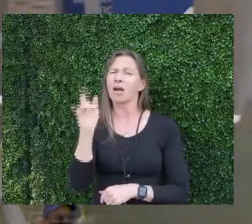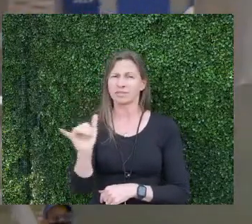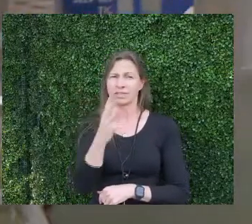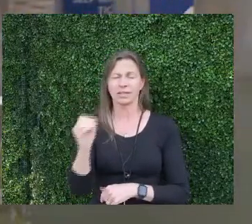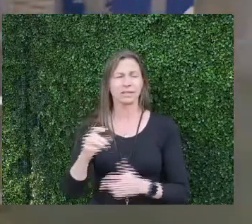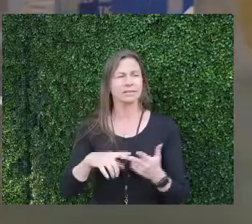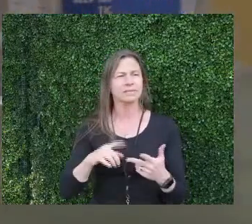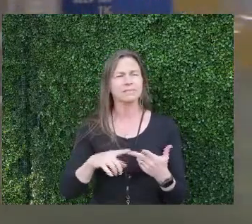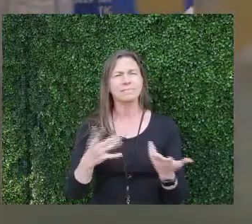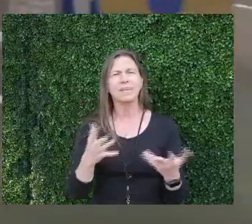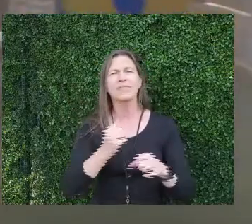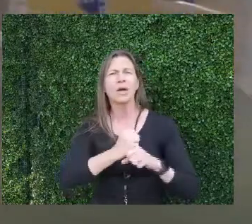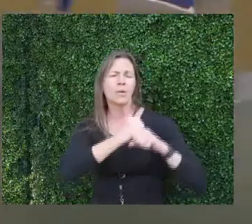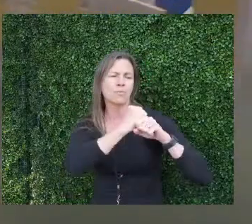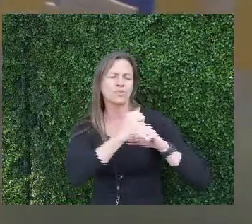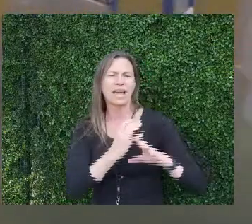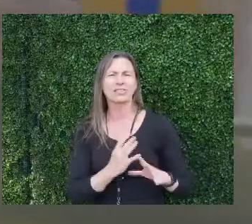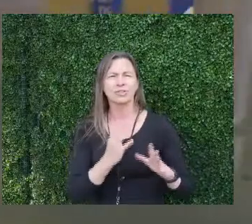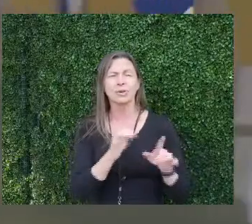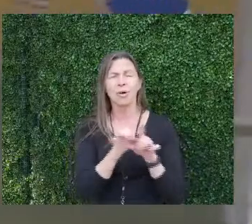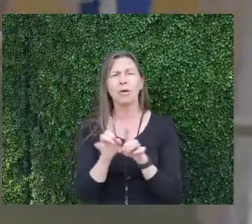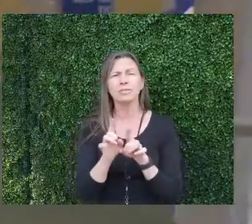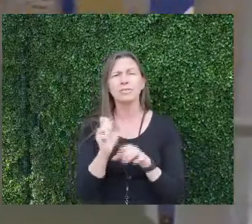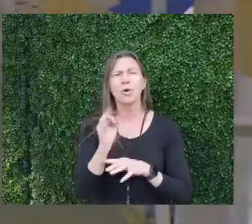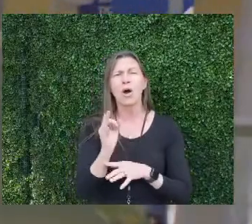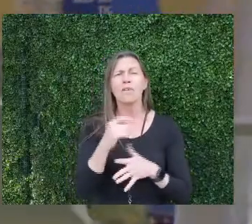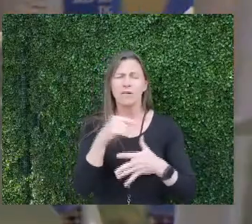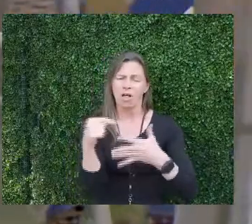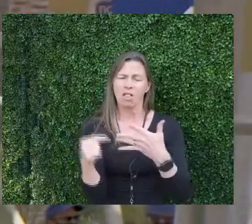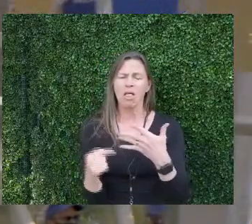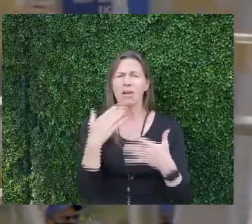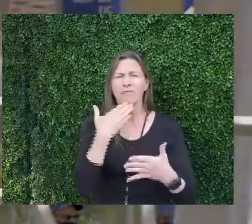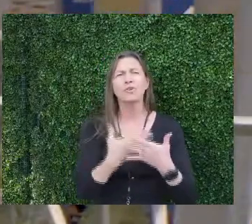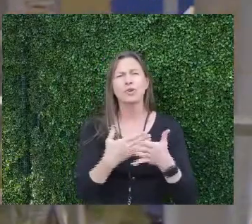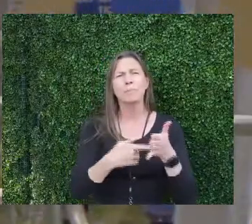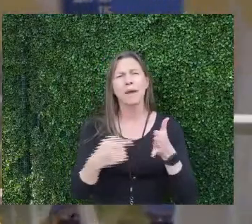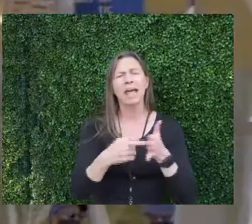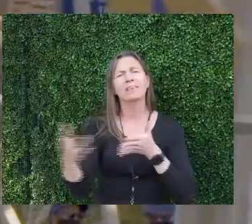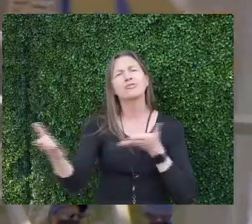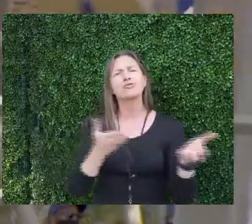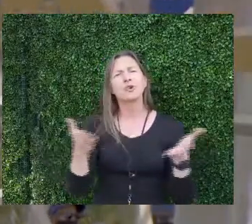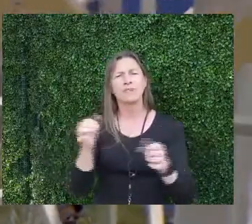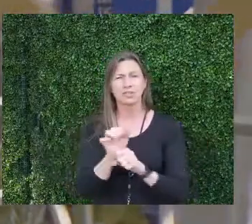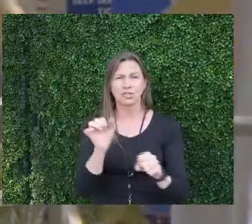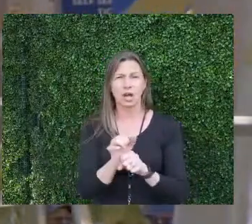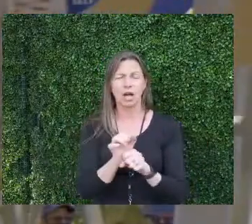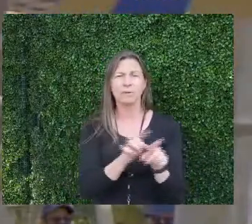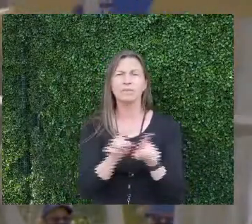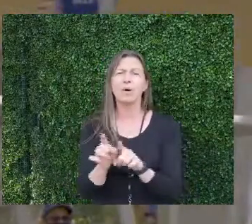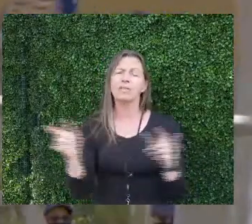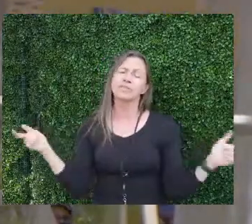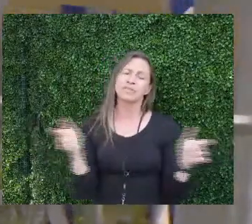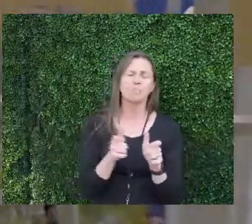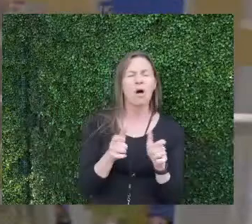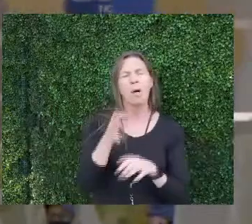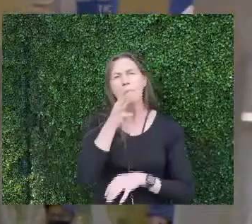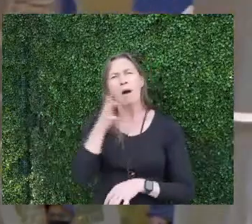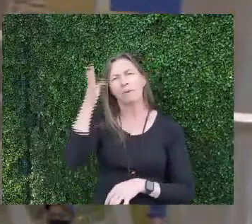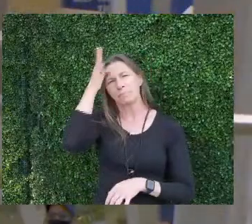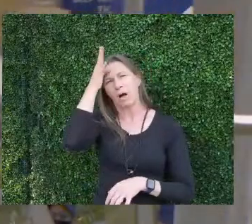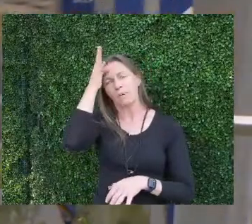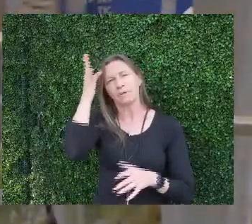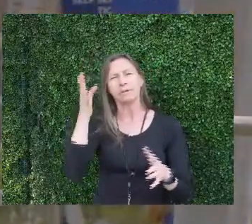the protector also of a lot of good paying service jobs, as well as the small mom and pop jobs, the little